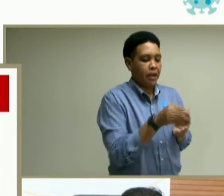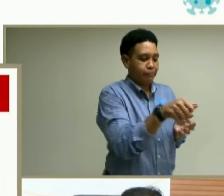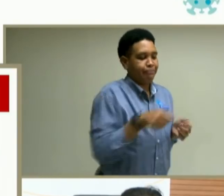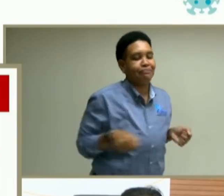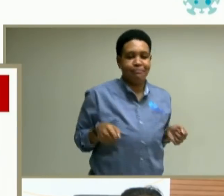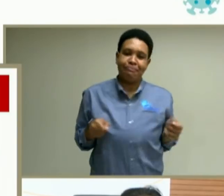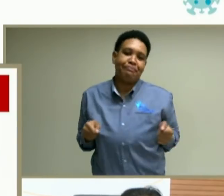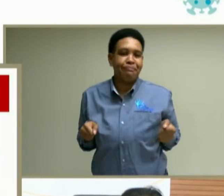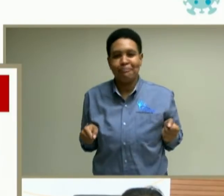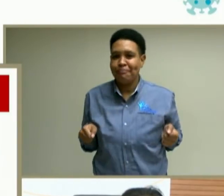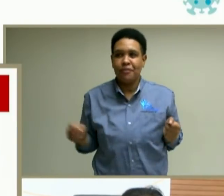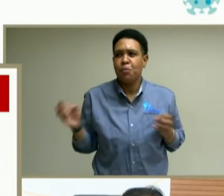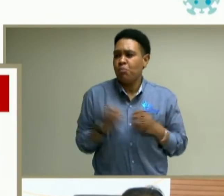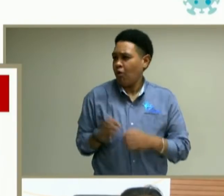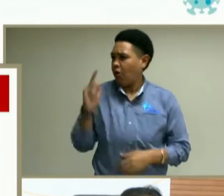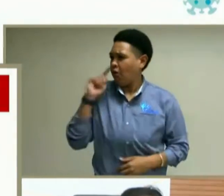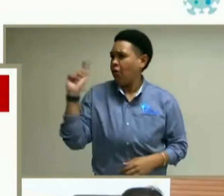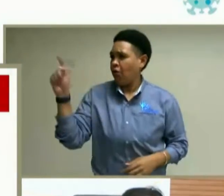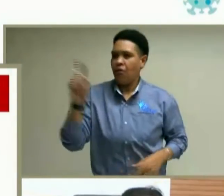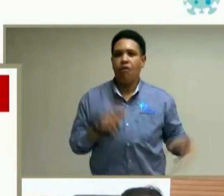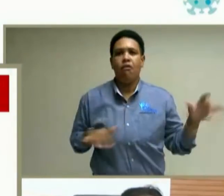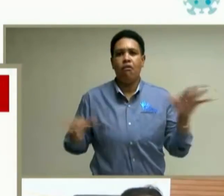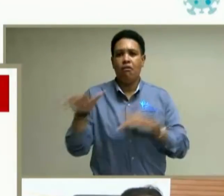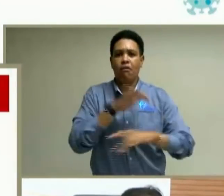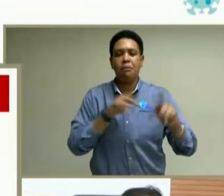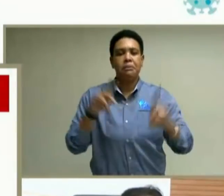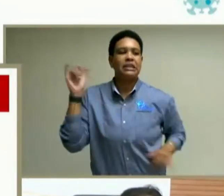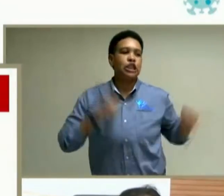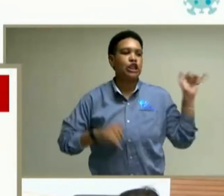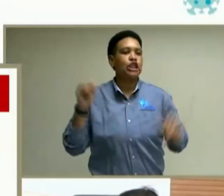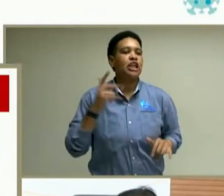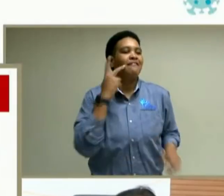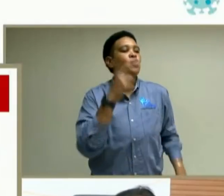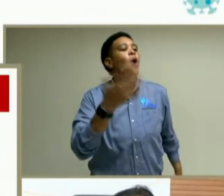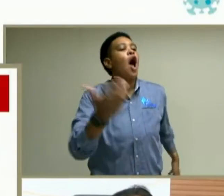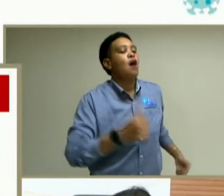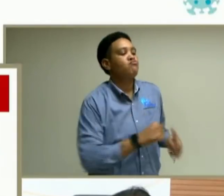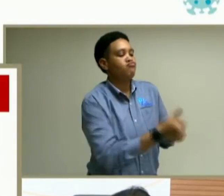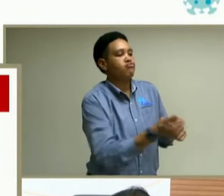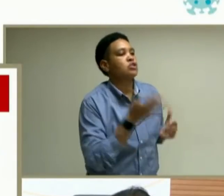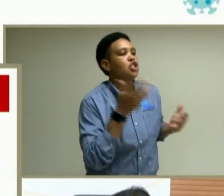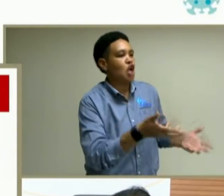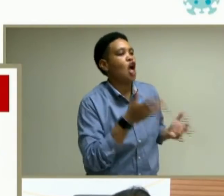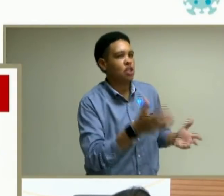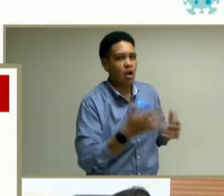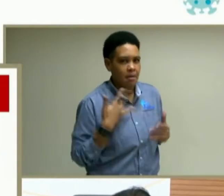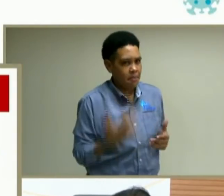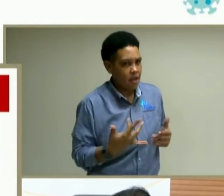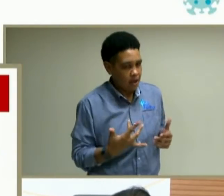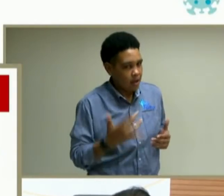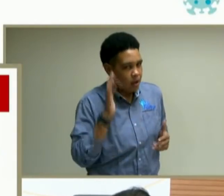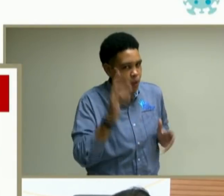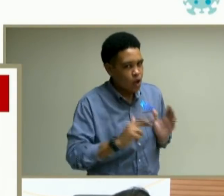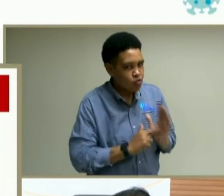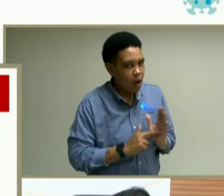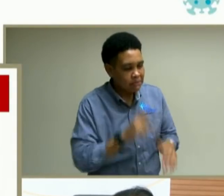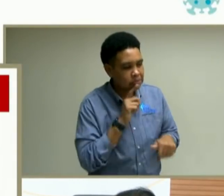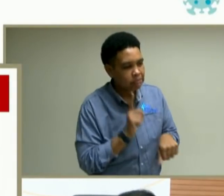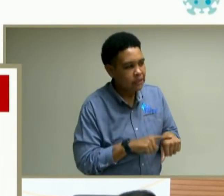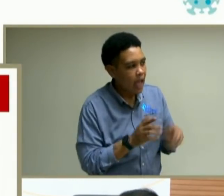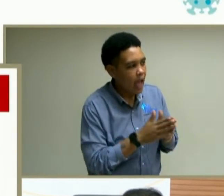just general more movement, visiting, and so therefore that will also represent a